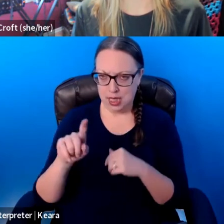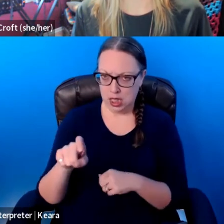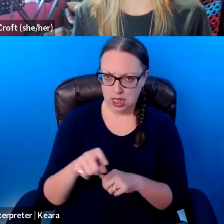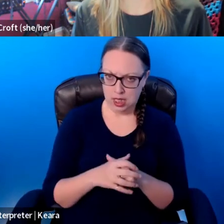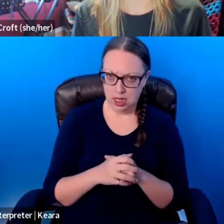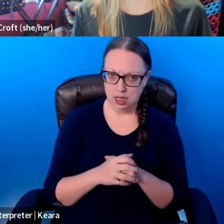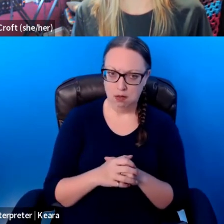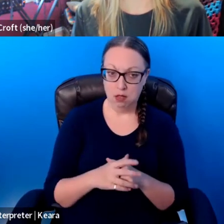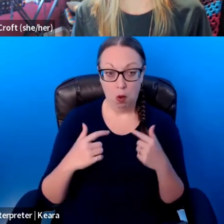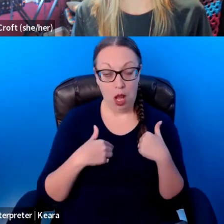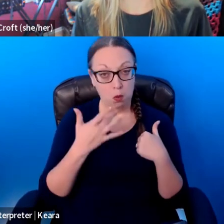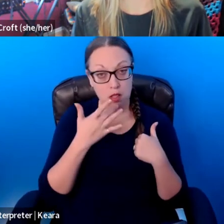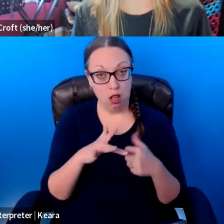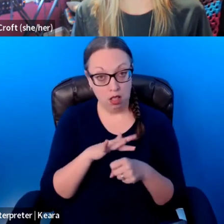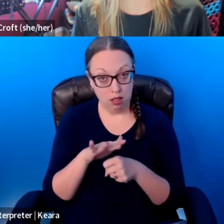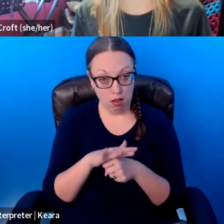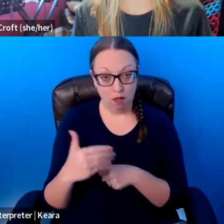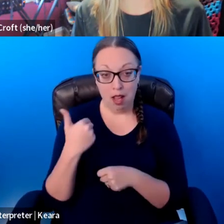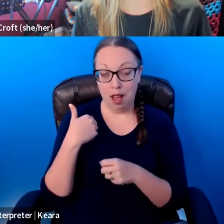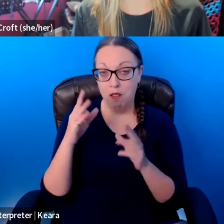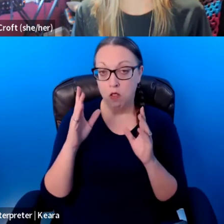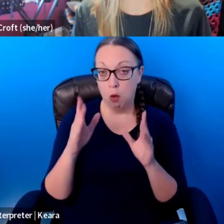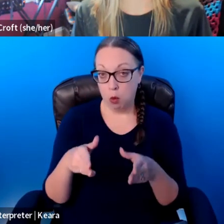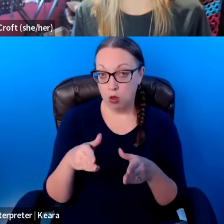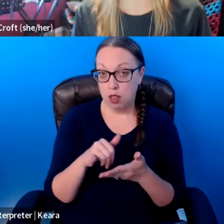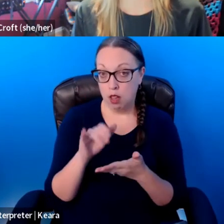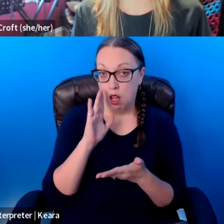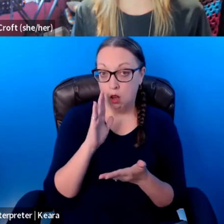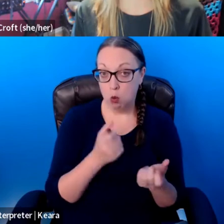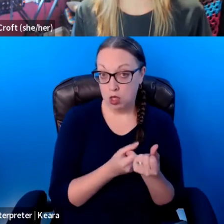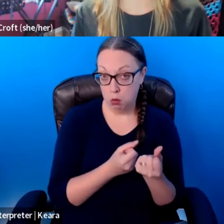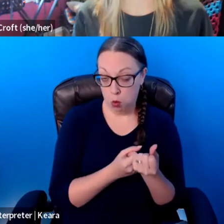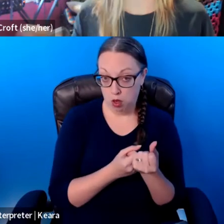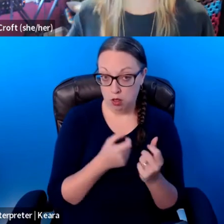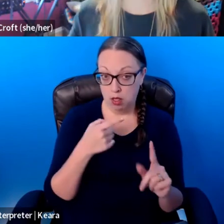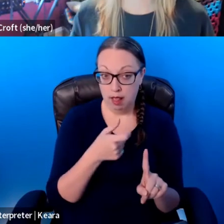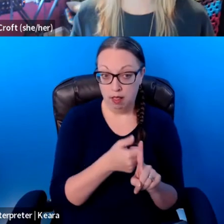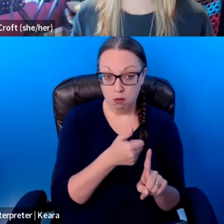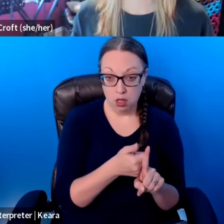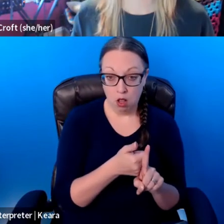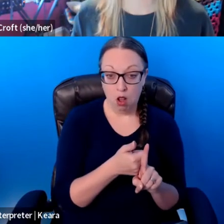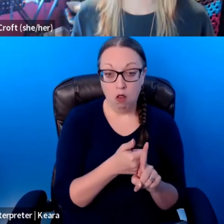I was fortunate enough, I have a person that we support who happened to be